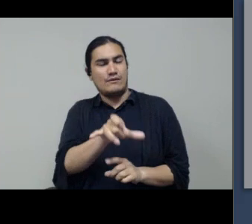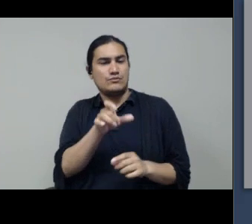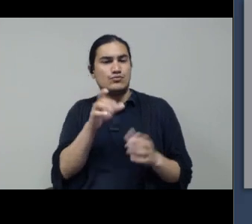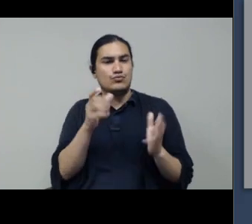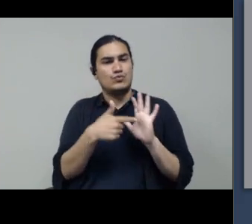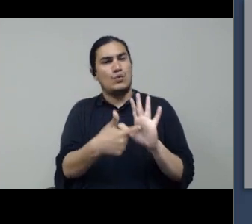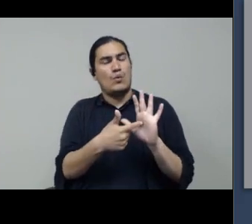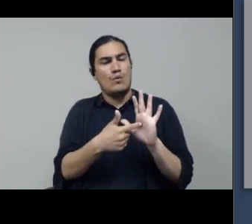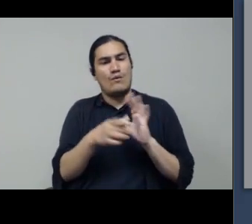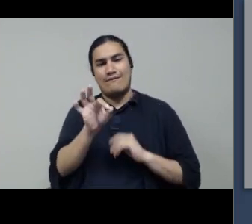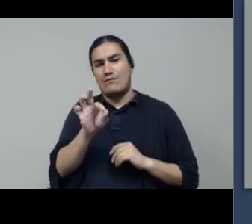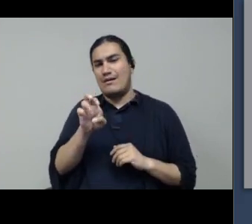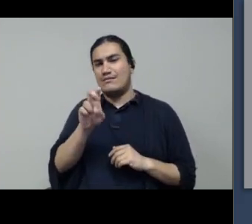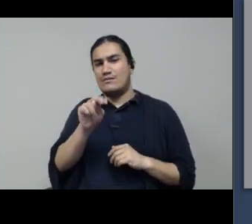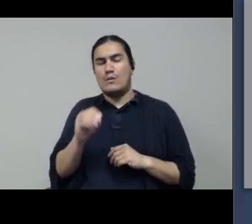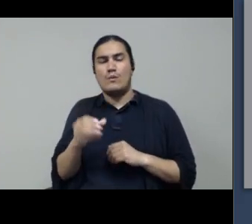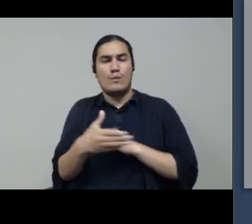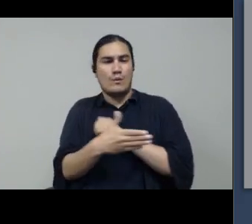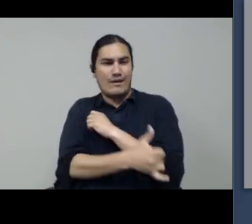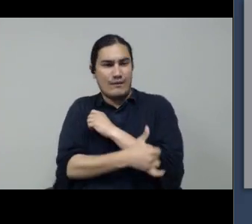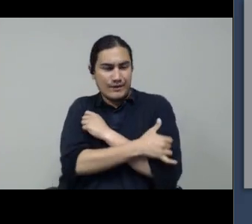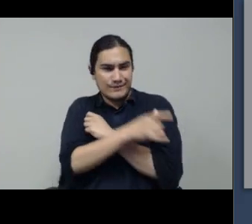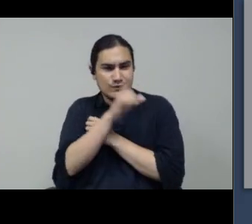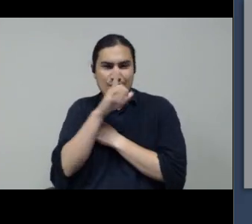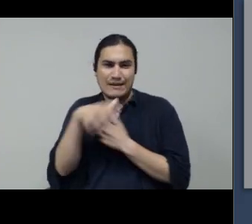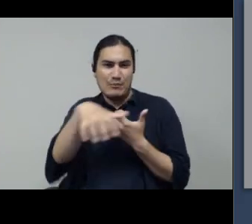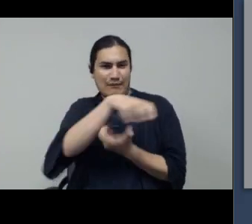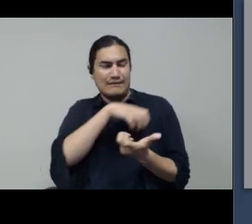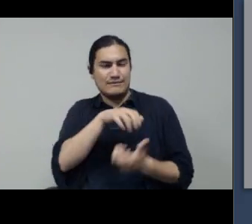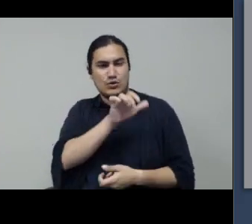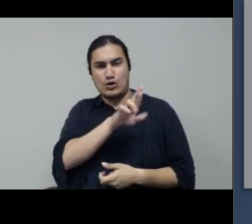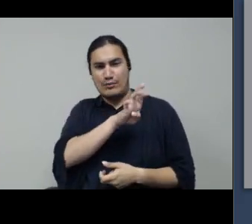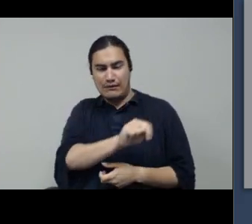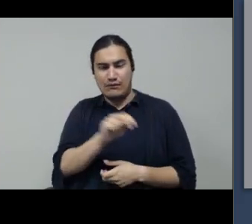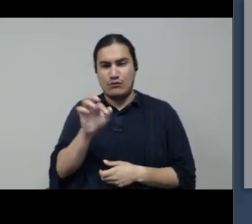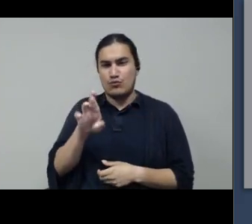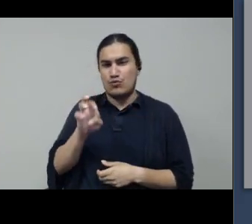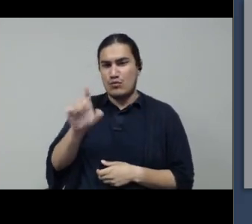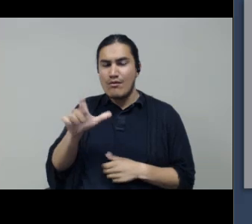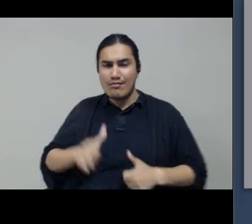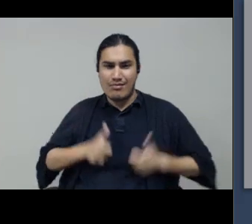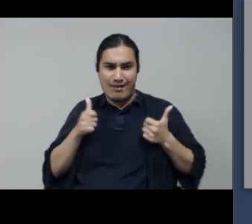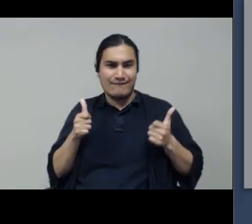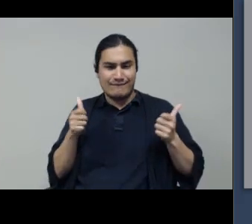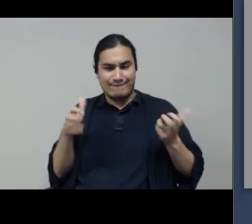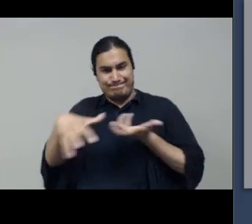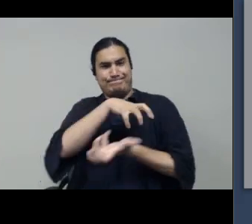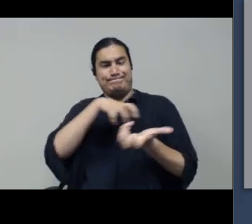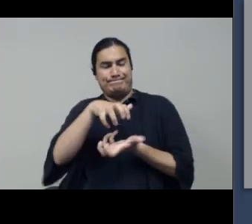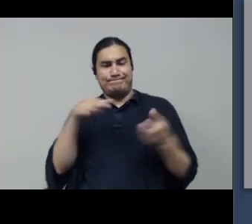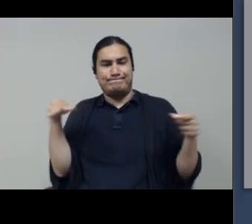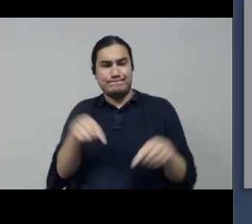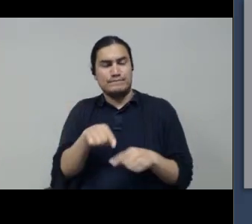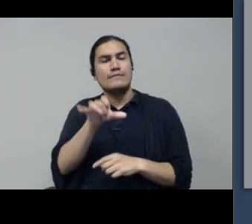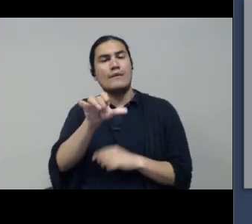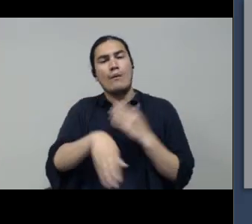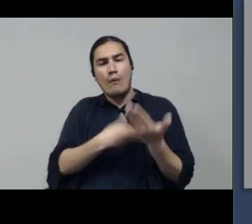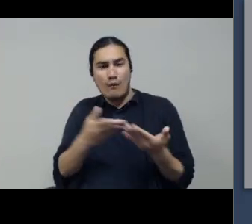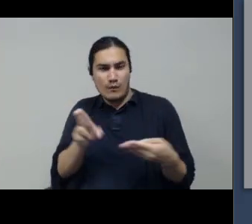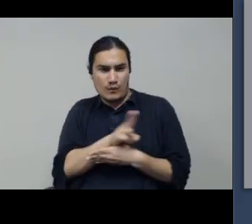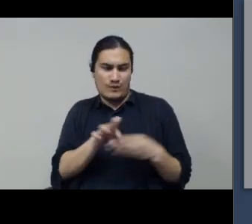really unique. It's a mix of urban and rural lifestyles, all of which use the freeway systems